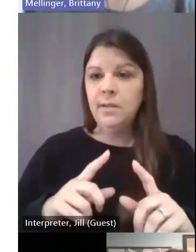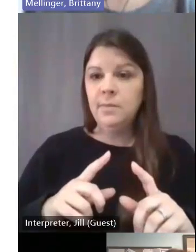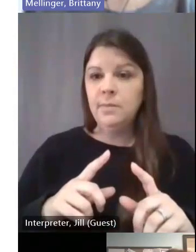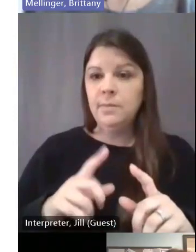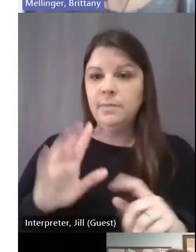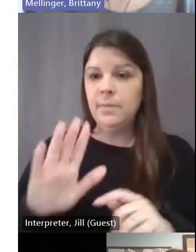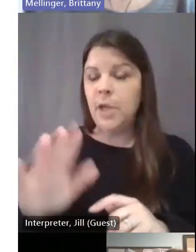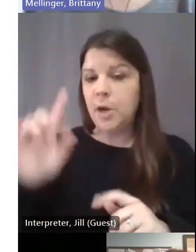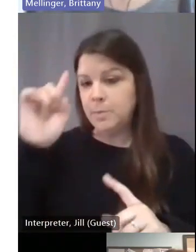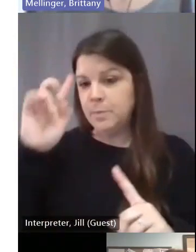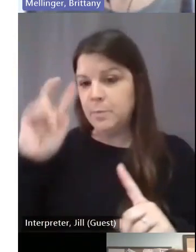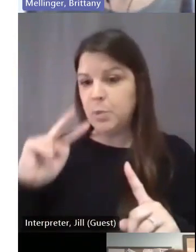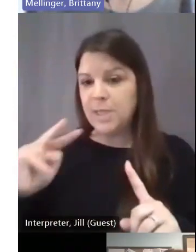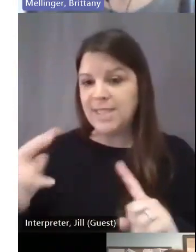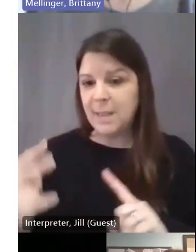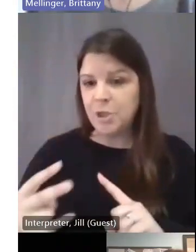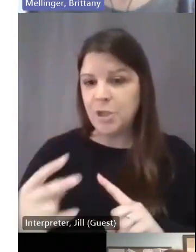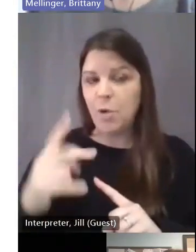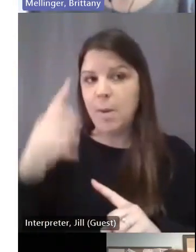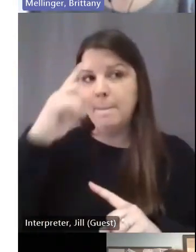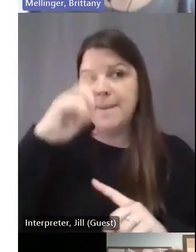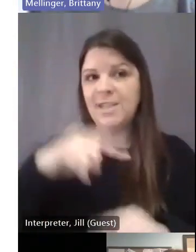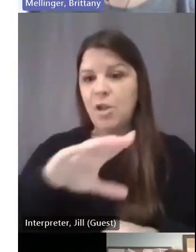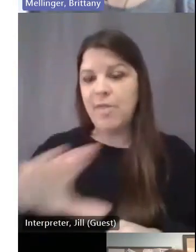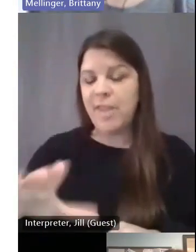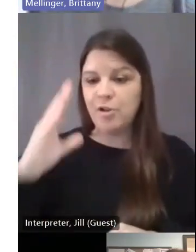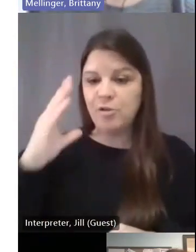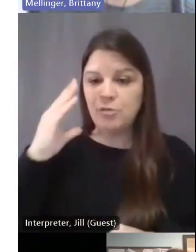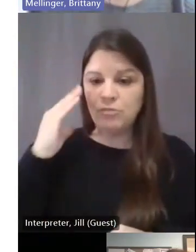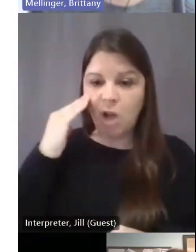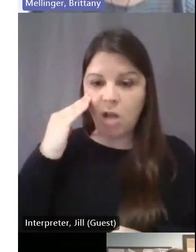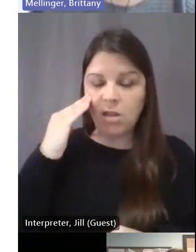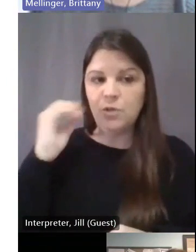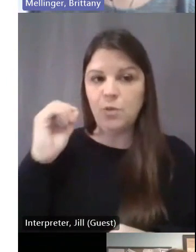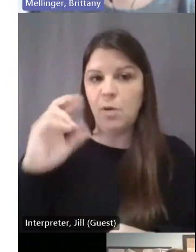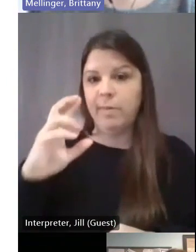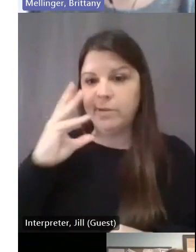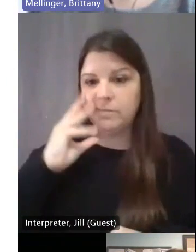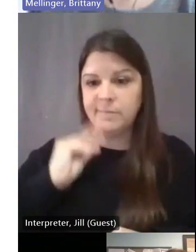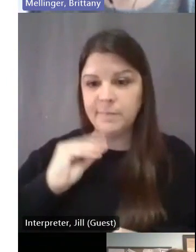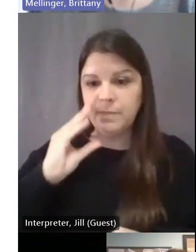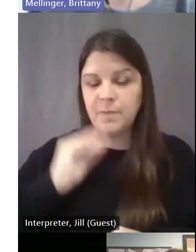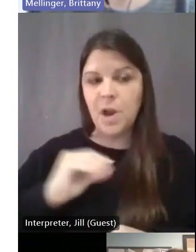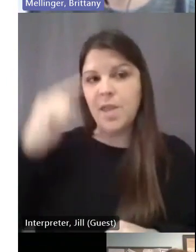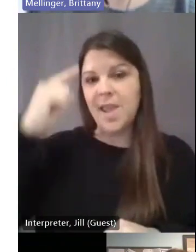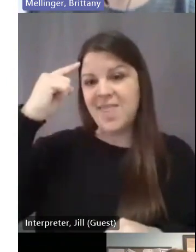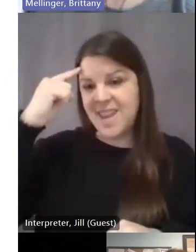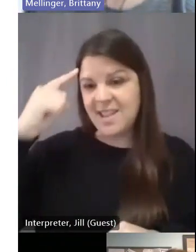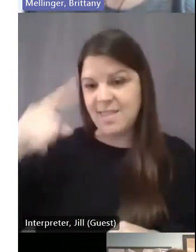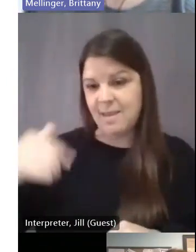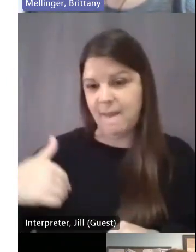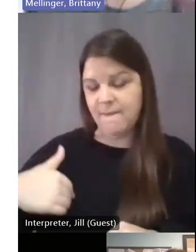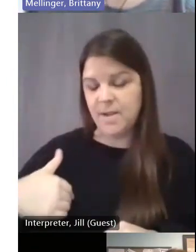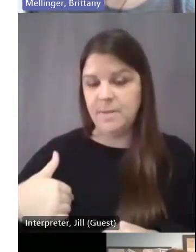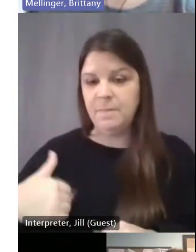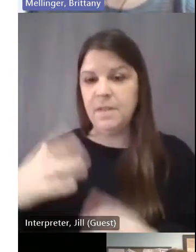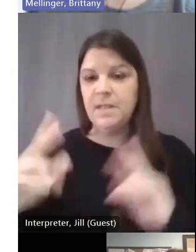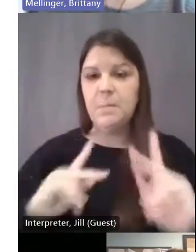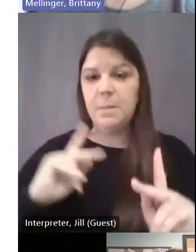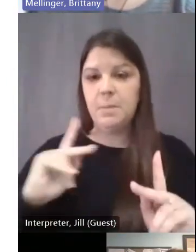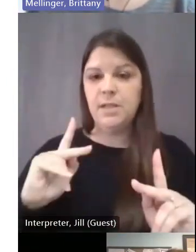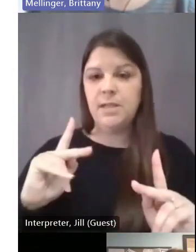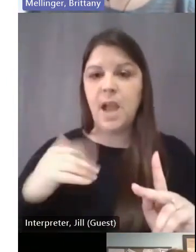someone's perception of them, based on their knowledge of their history or what they think someone might have. So people need to